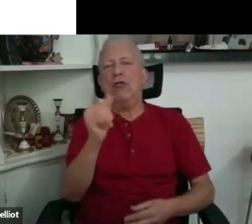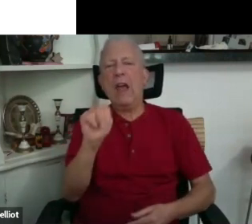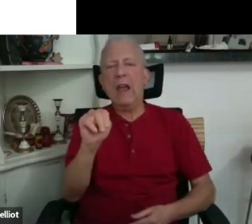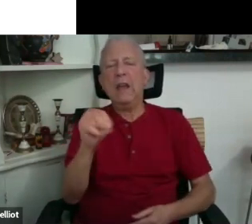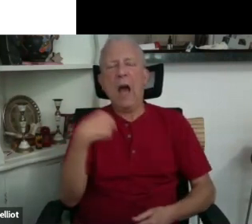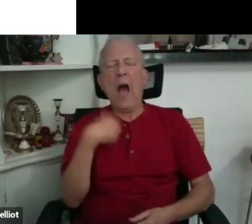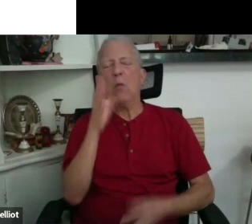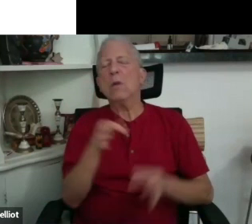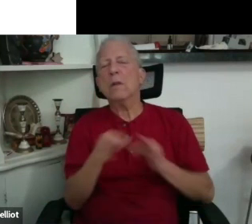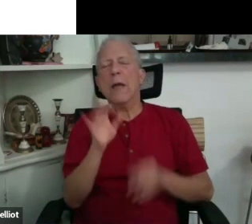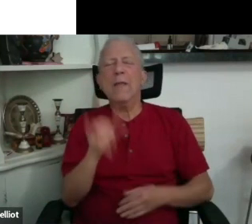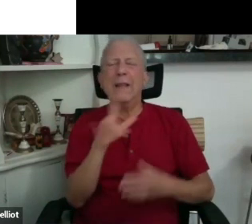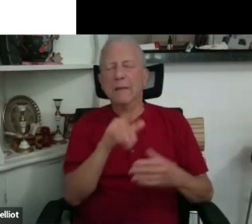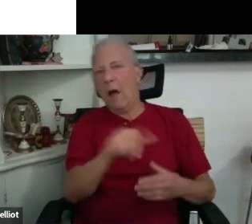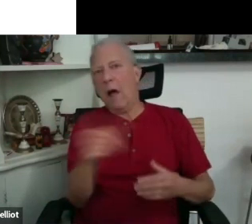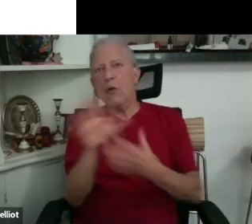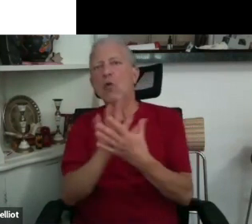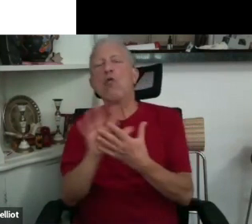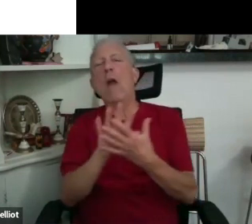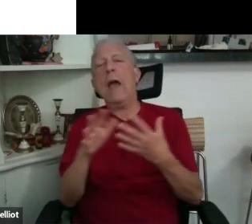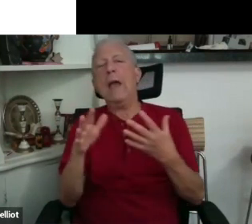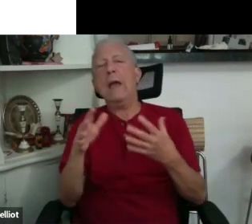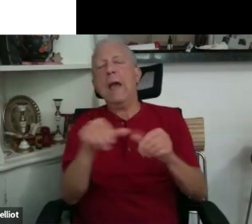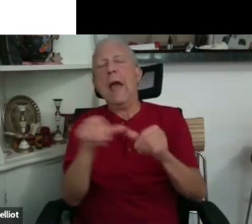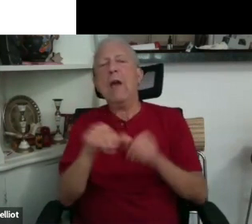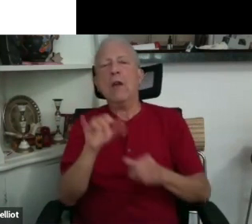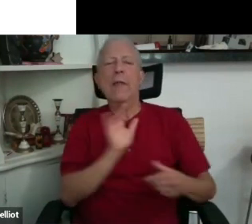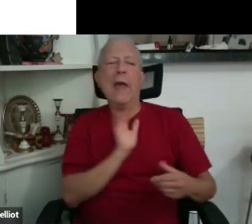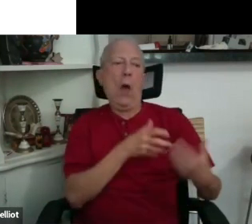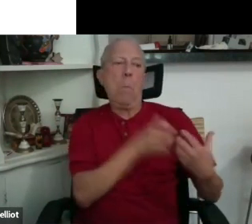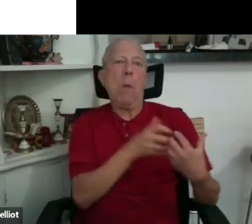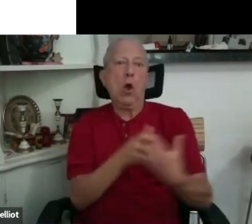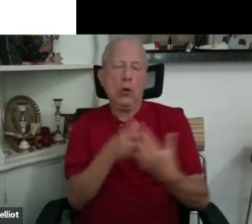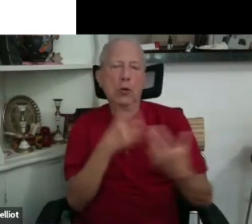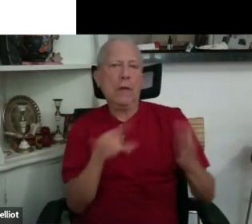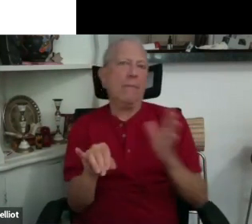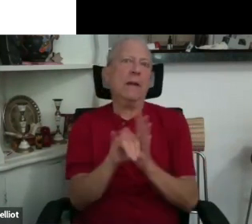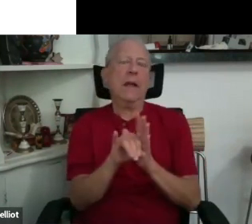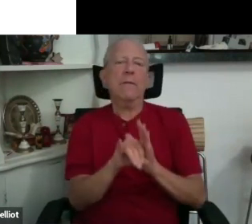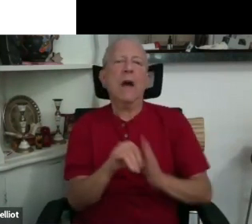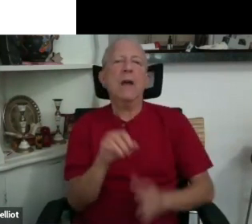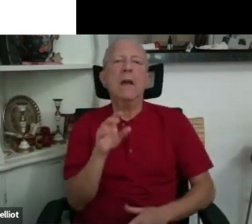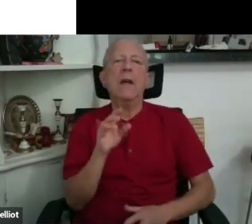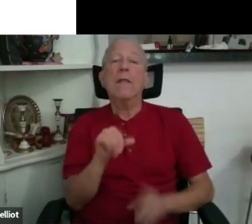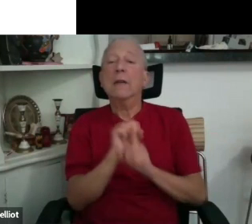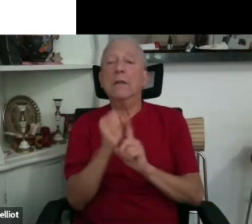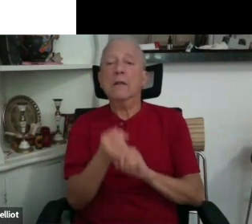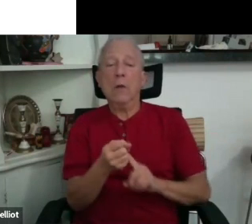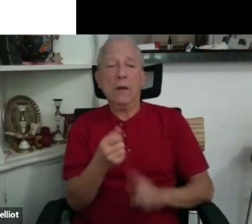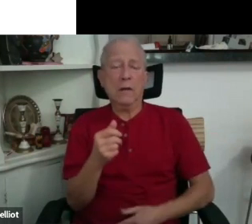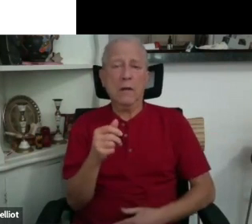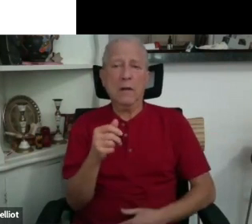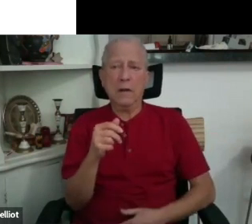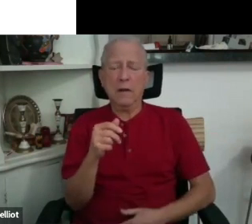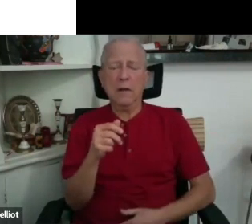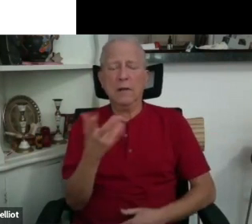it's another kind of gray area that our partners have identified. So the situation is like,